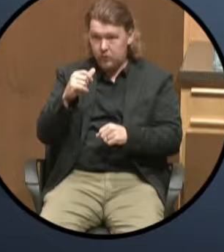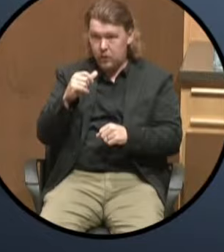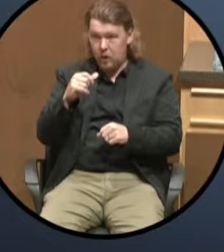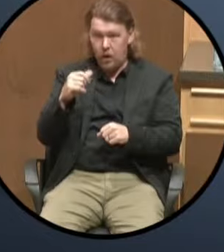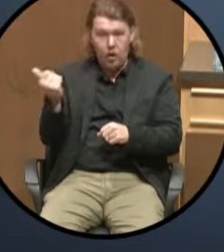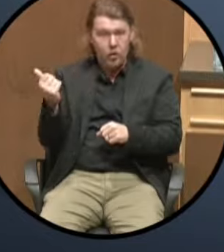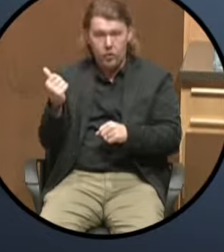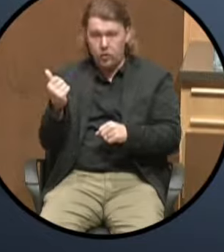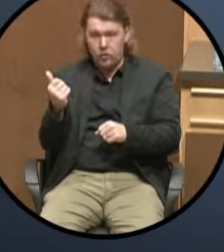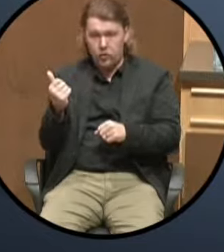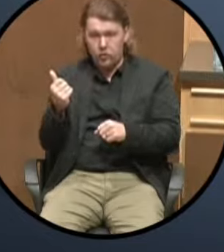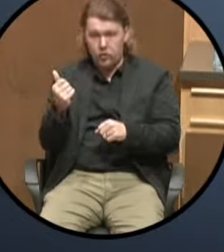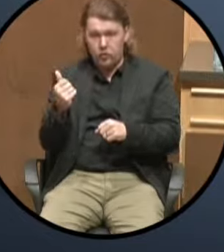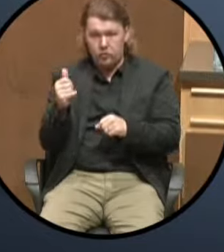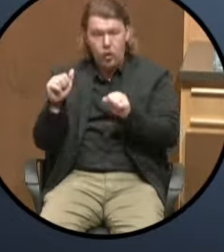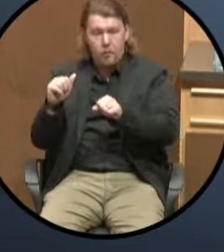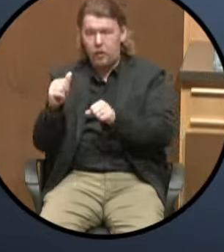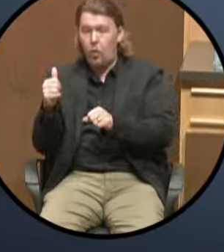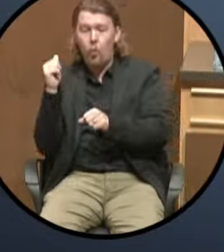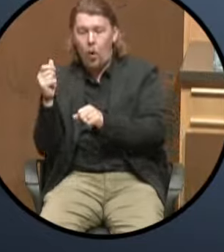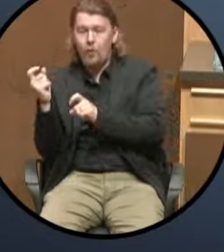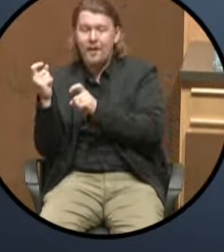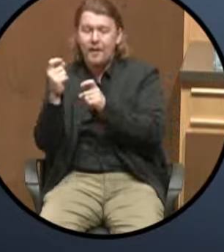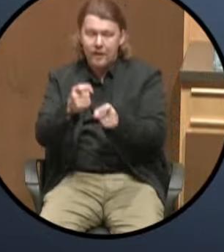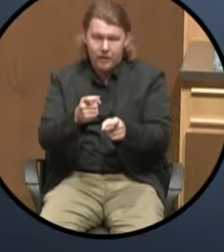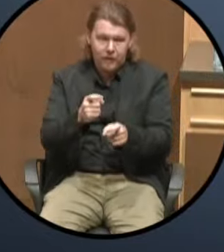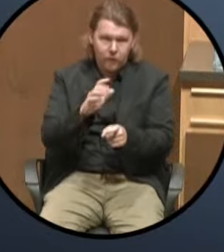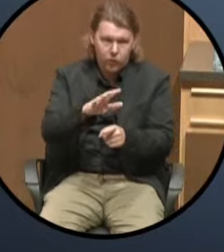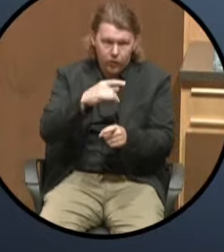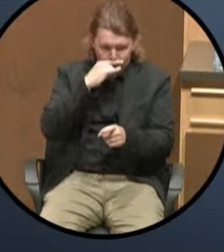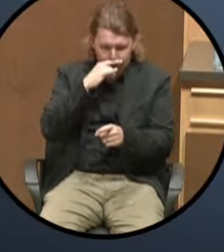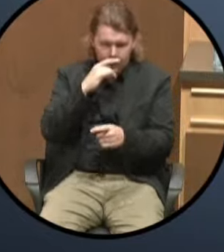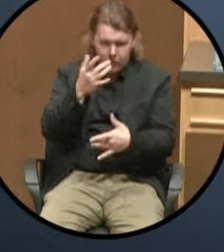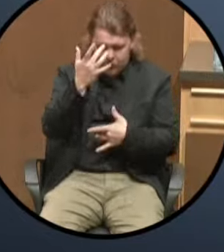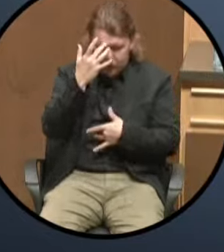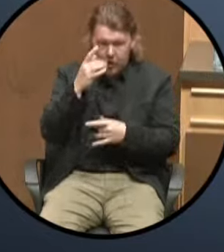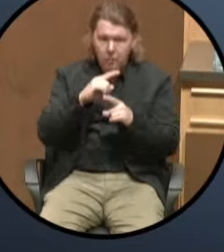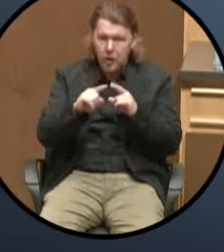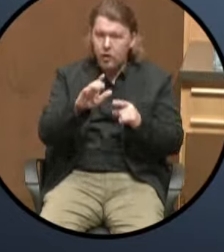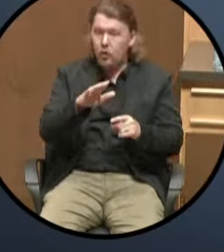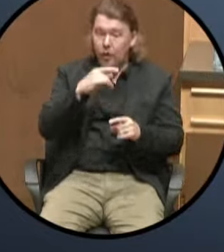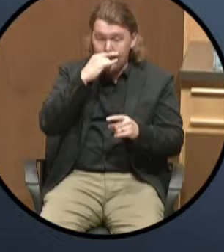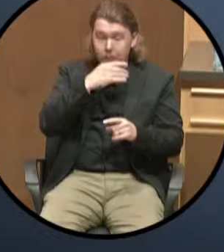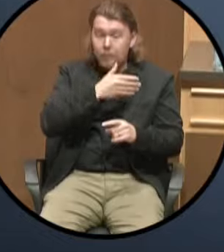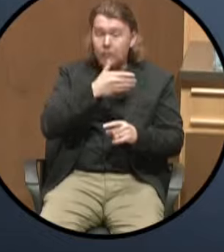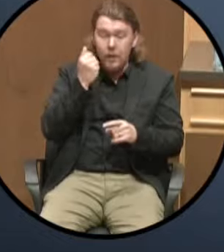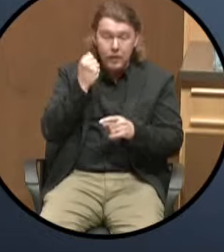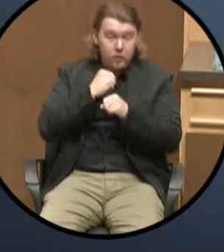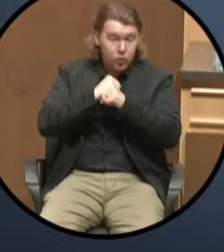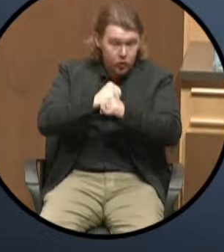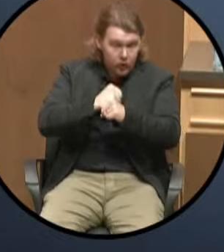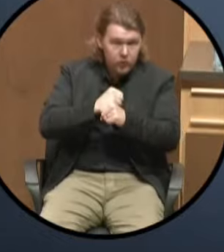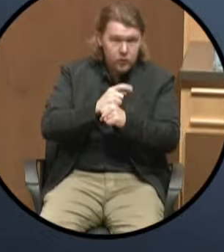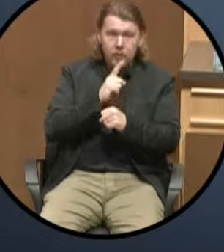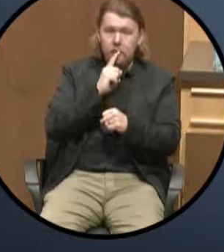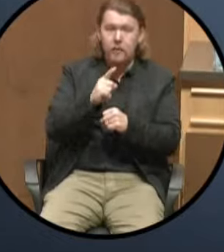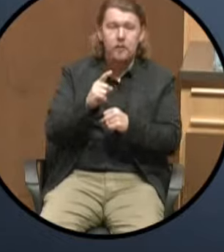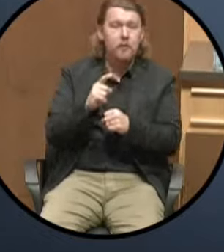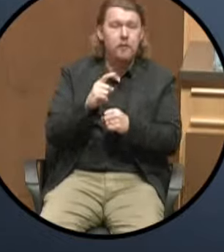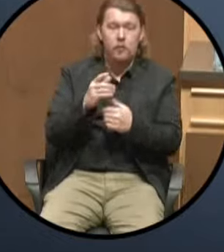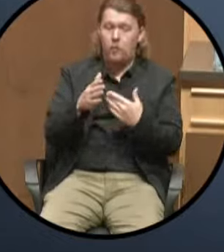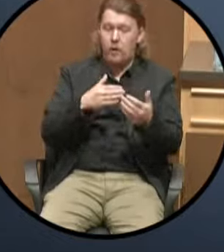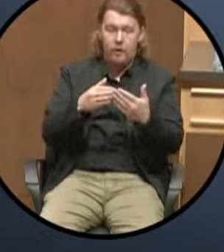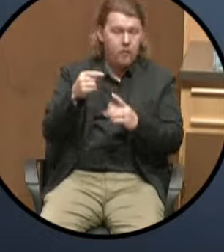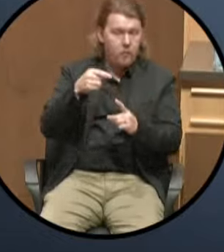more likely give the virus to your child. But your child's best protection is to eventually, at whatever point in